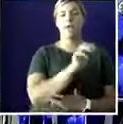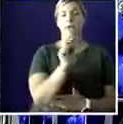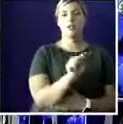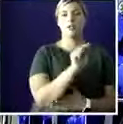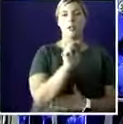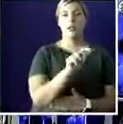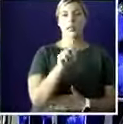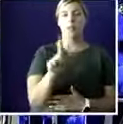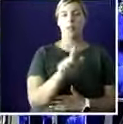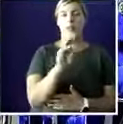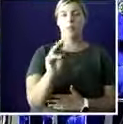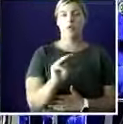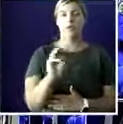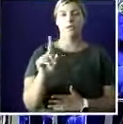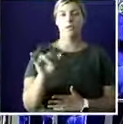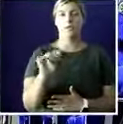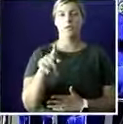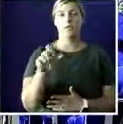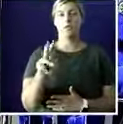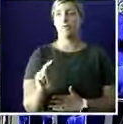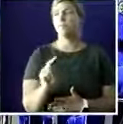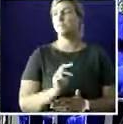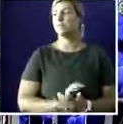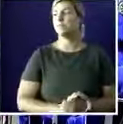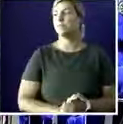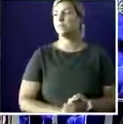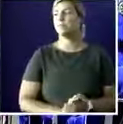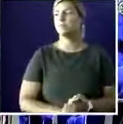Angelina Lynn Marie Dutton.